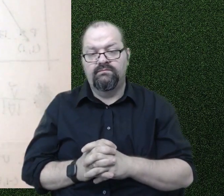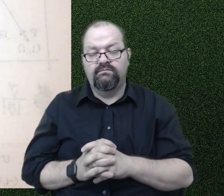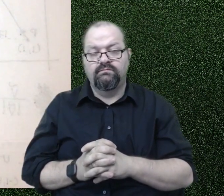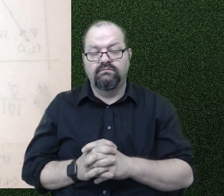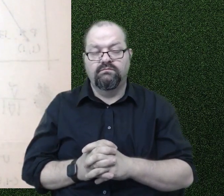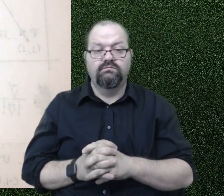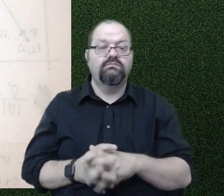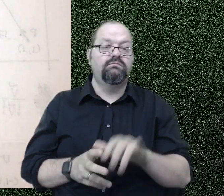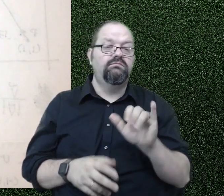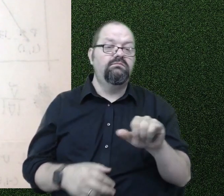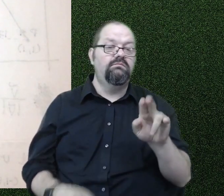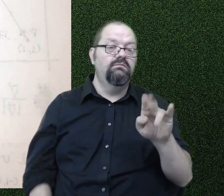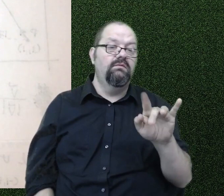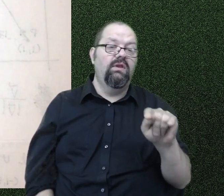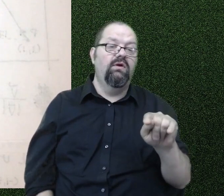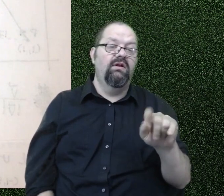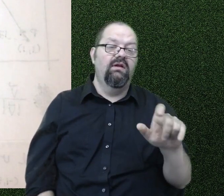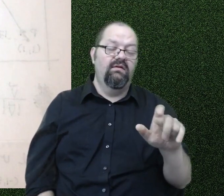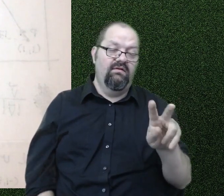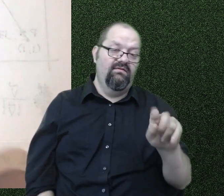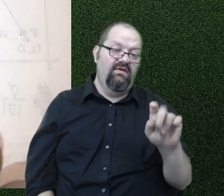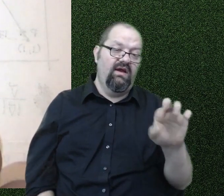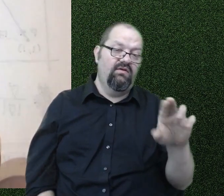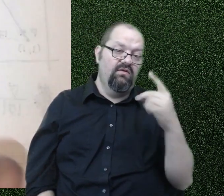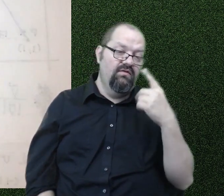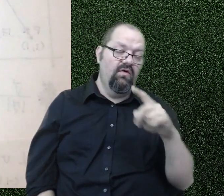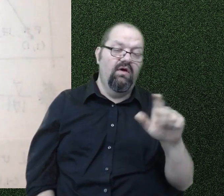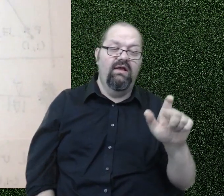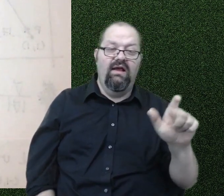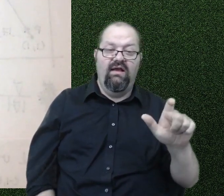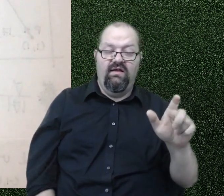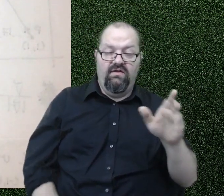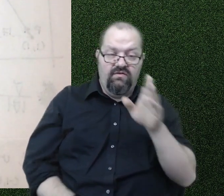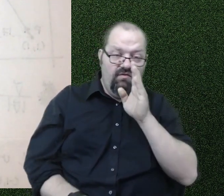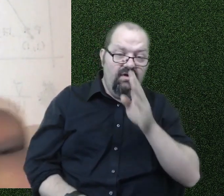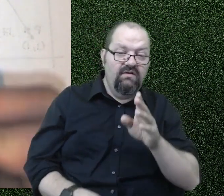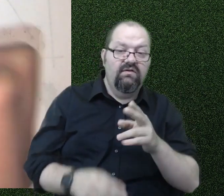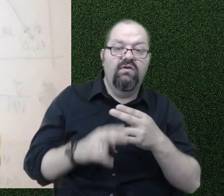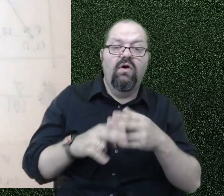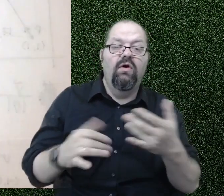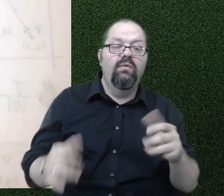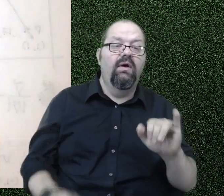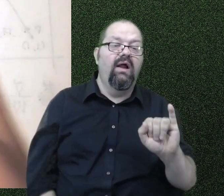This unit vector in the x direction, it's called I hat.